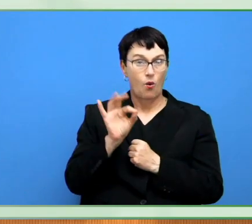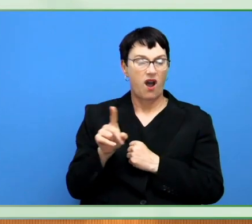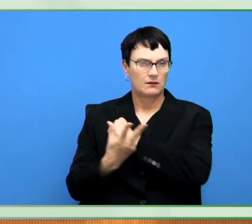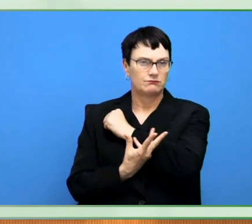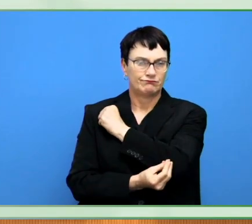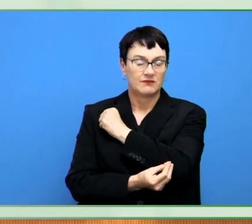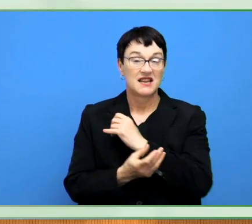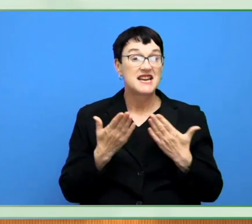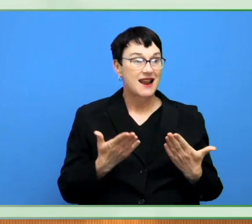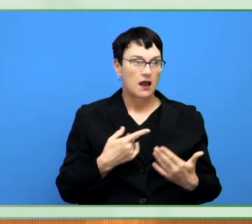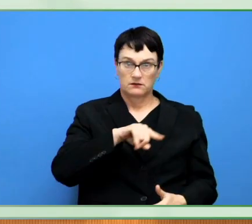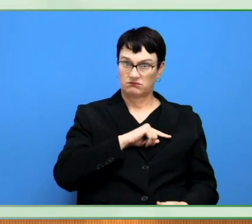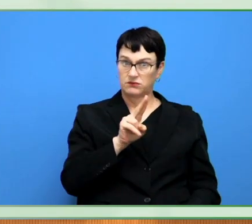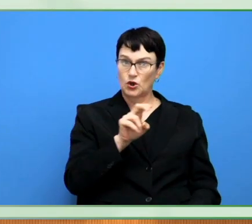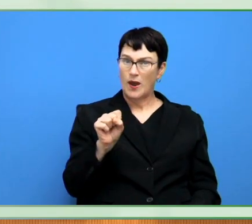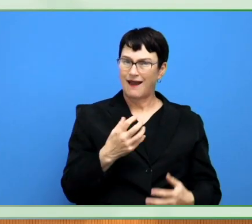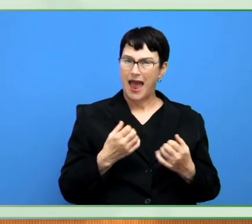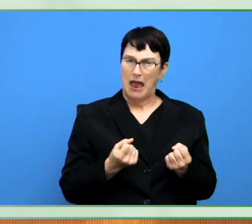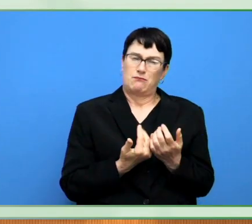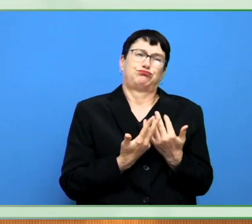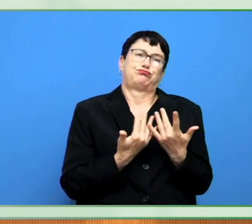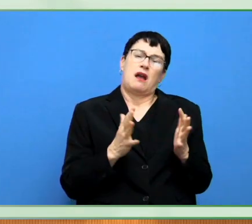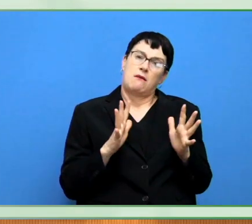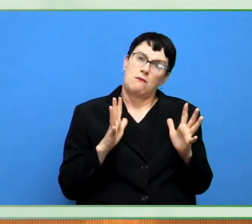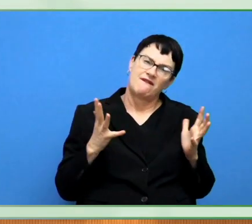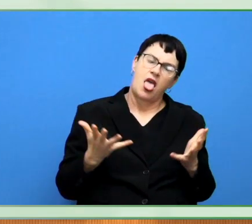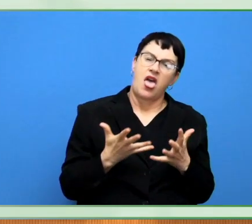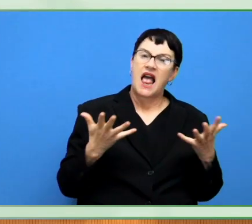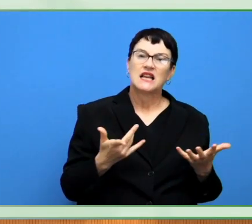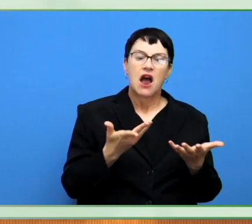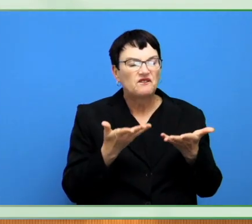excess and surplus of this equipment. Each year, hundreds and